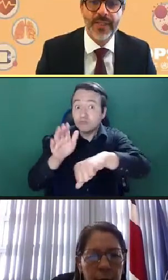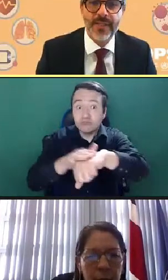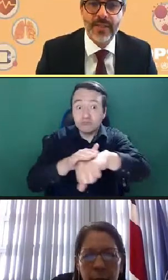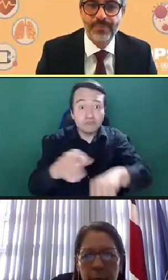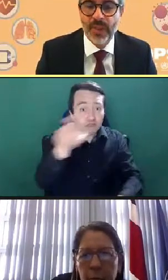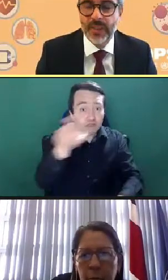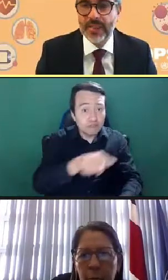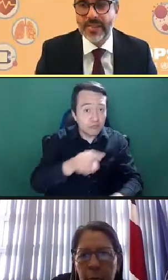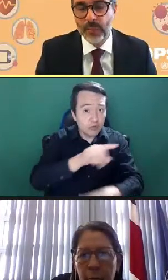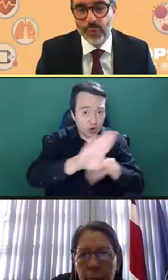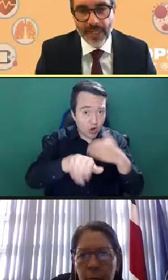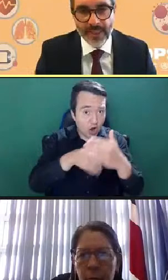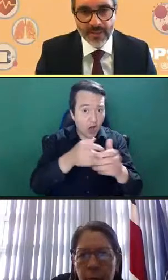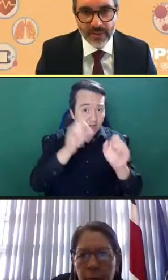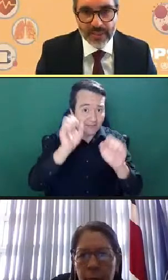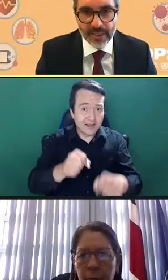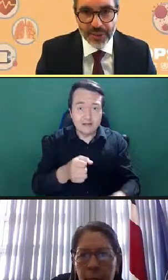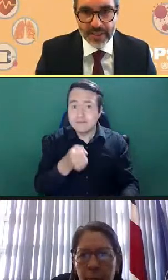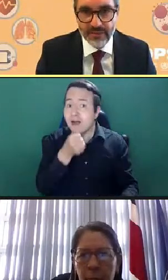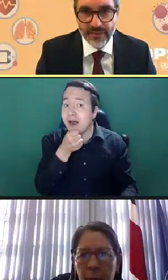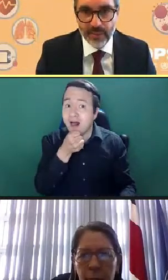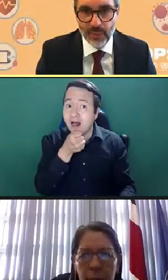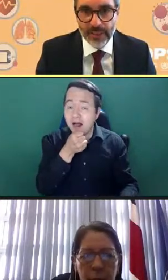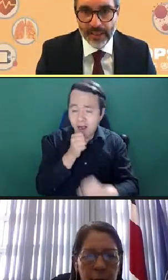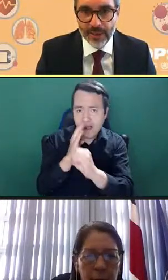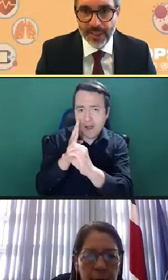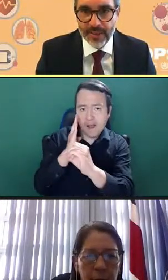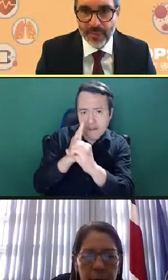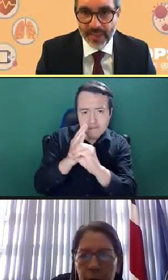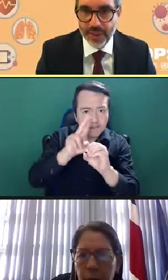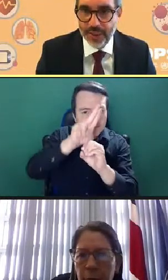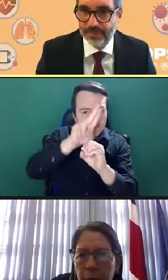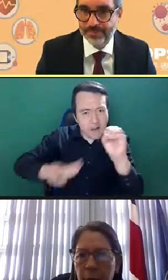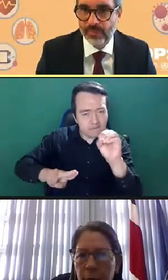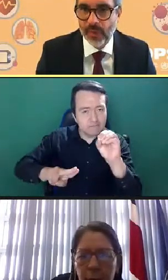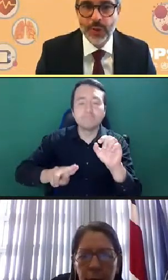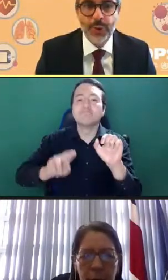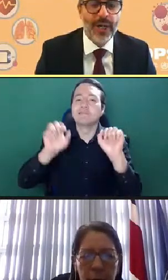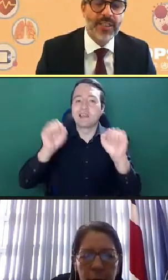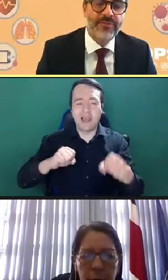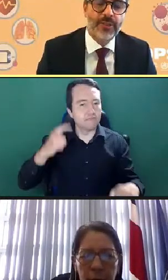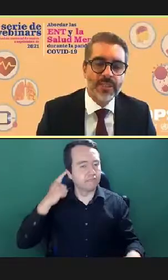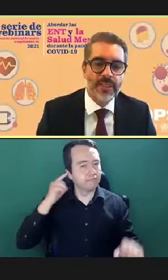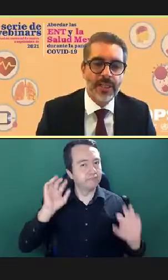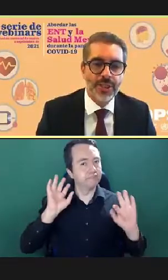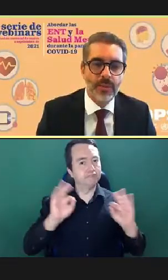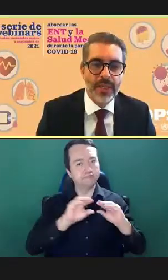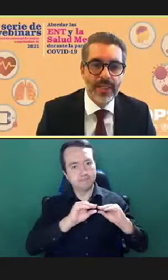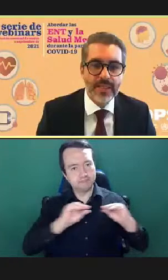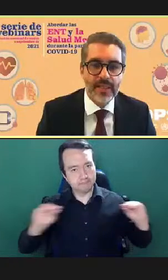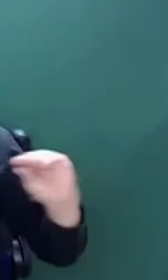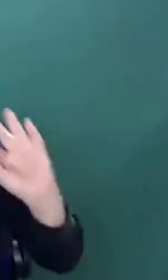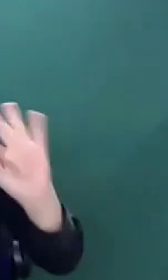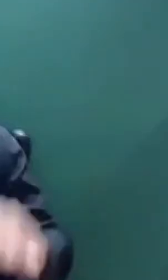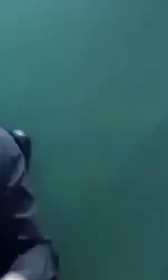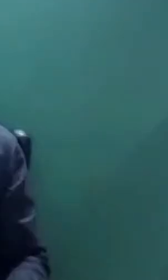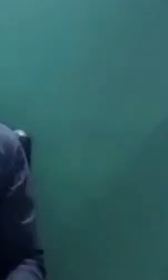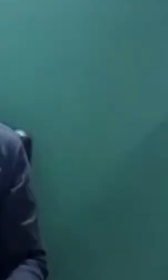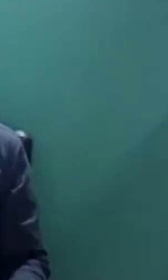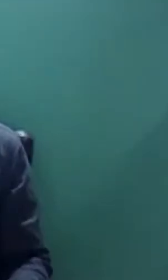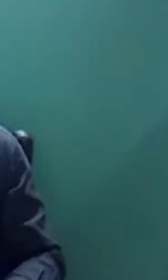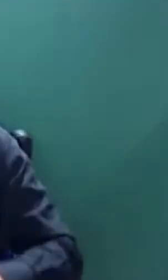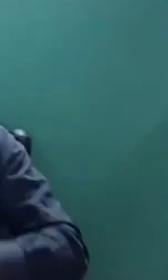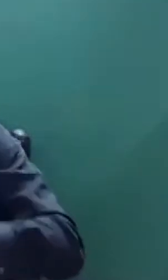background noise. Simultaneous translation is available in English and Spanish. To activate translation, please click on the